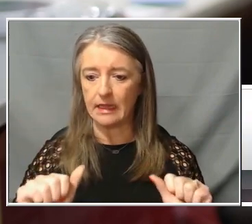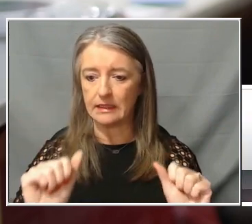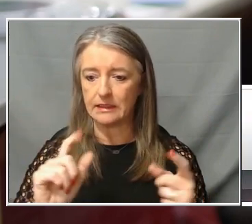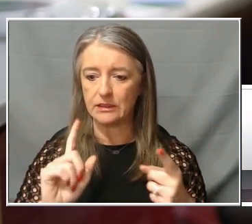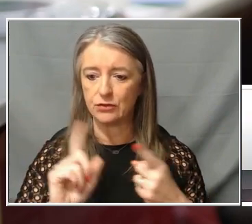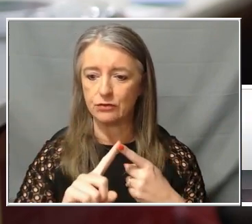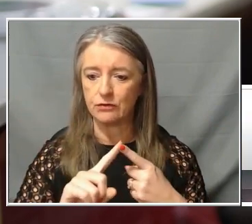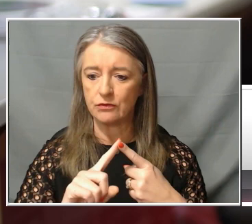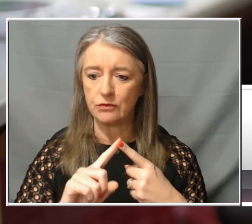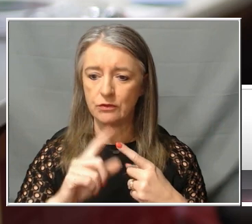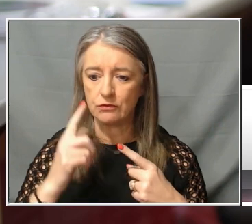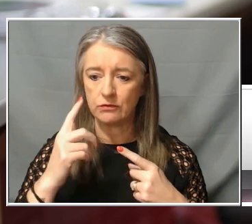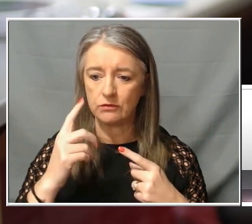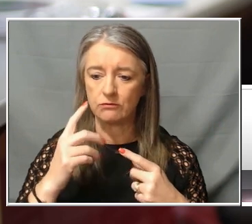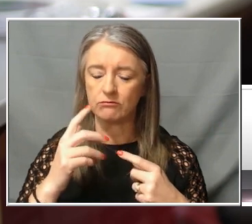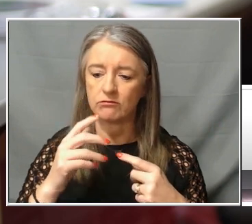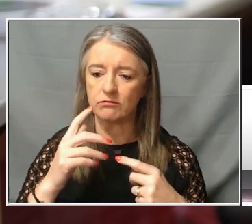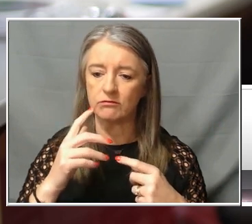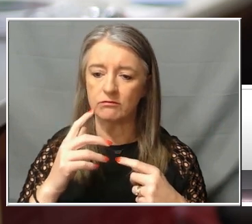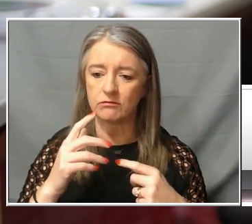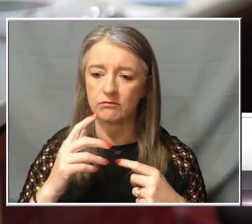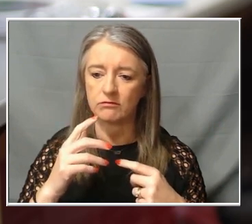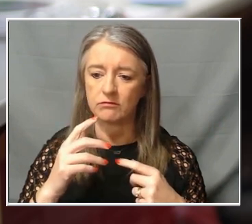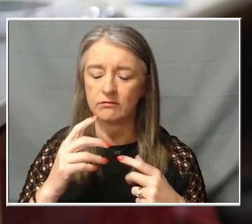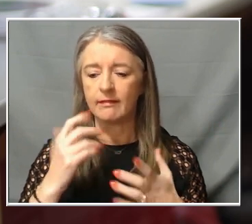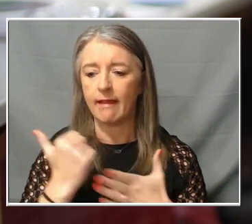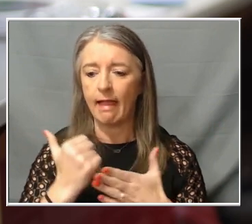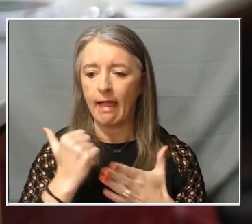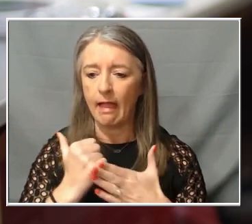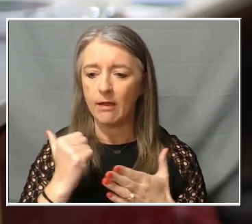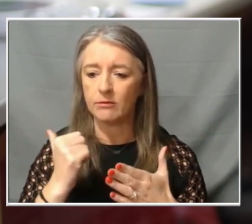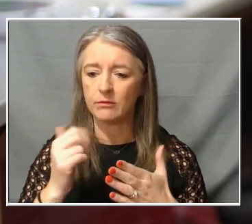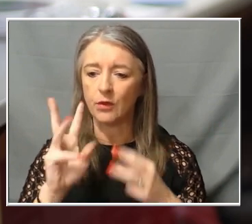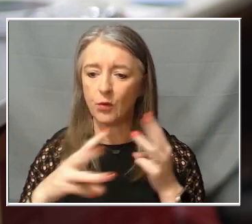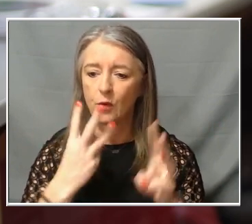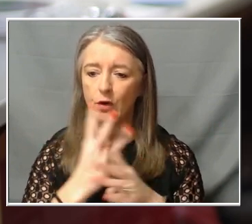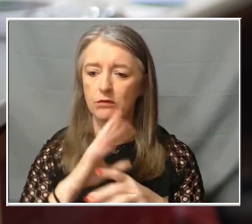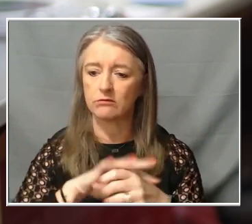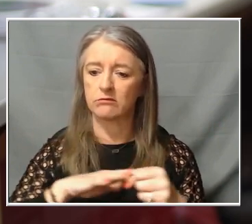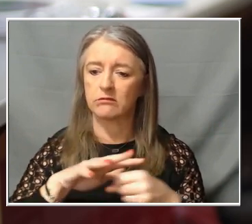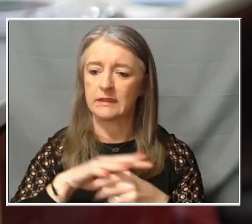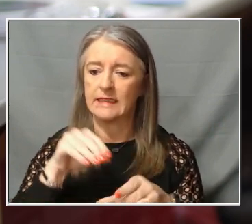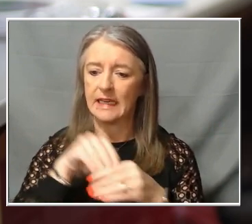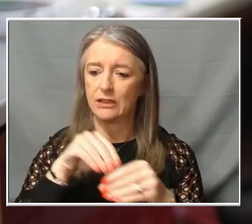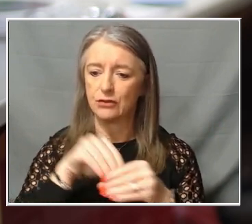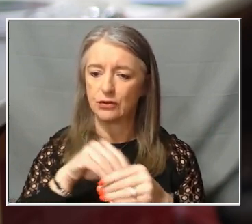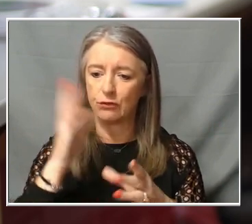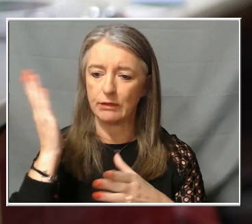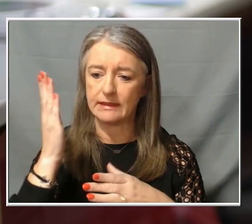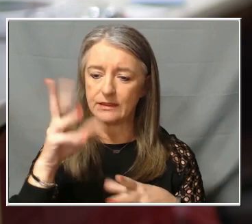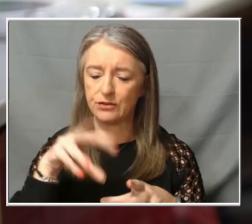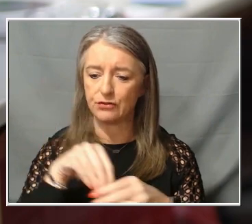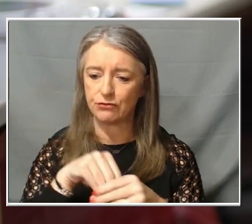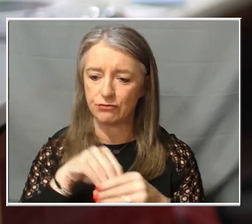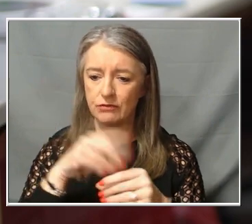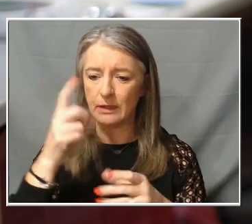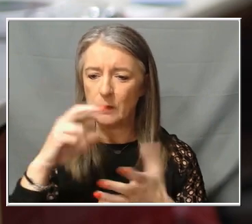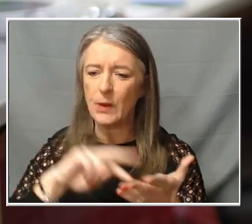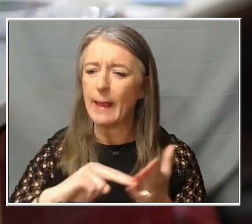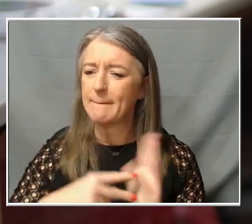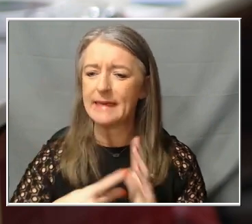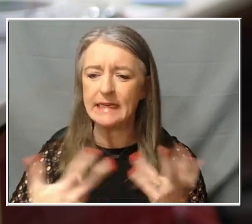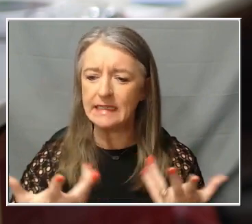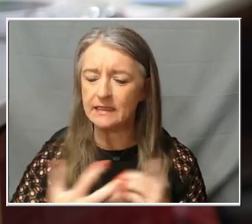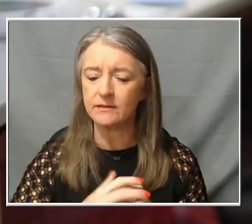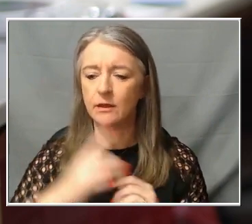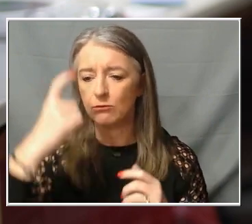to reconstruct the world around you and create an internal representation of that. And what I mean by that is brain